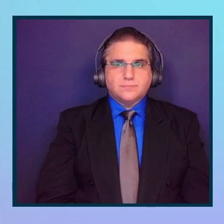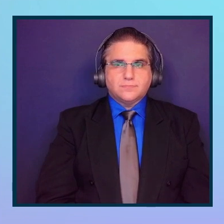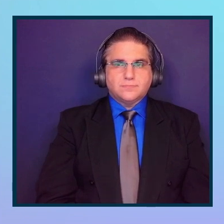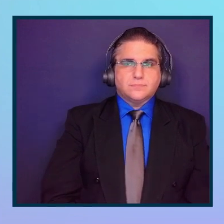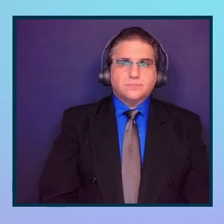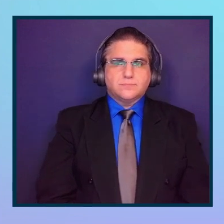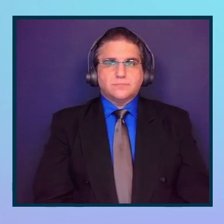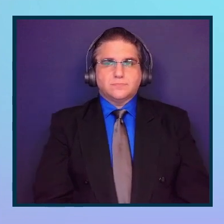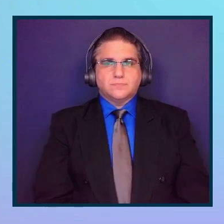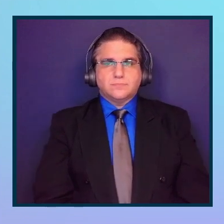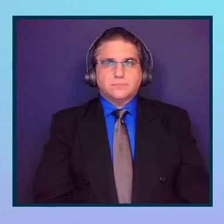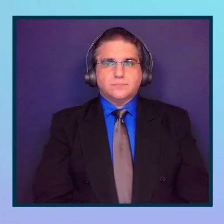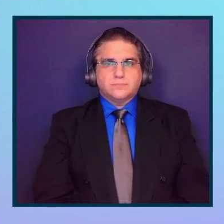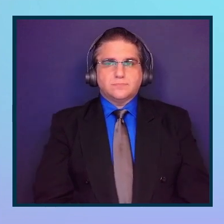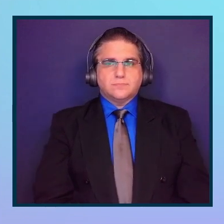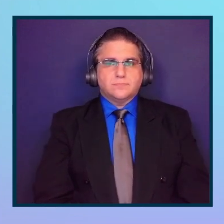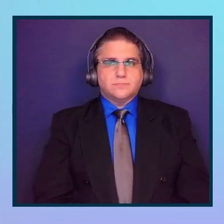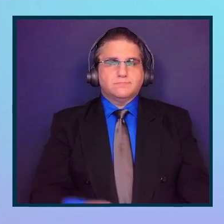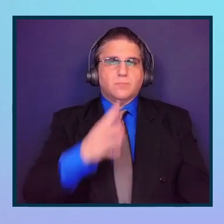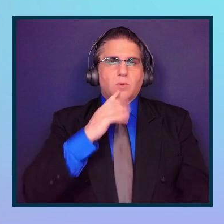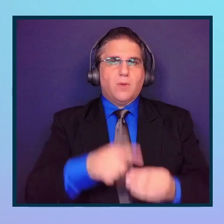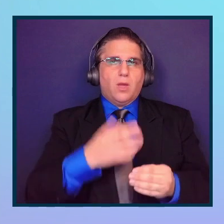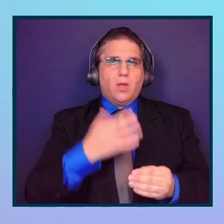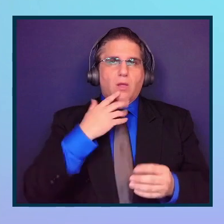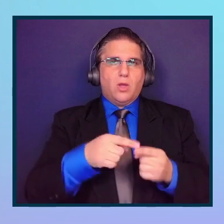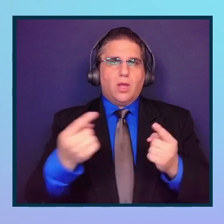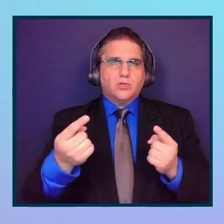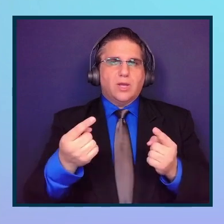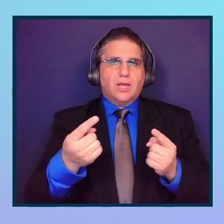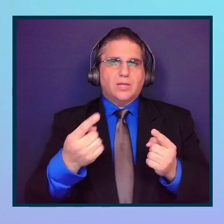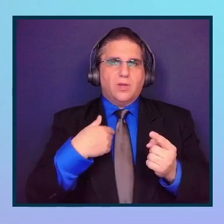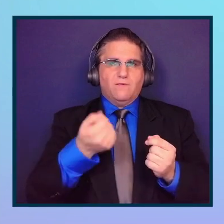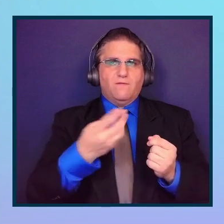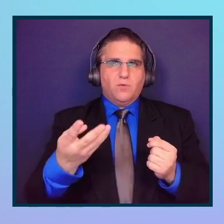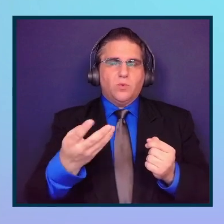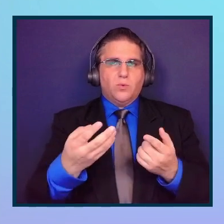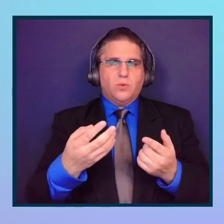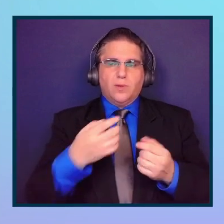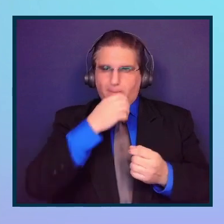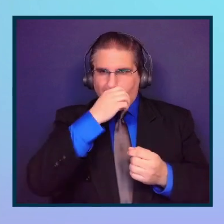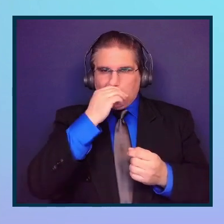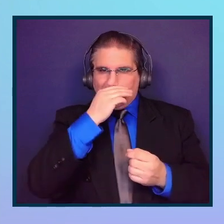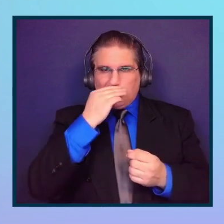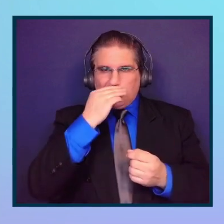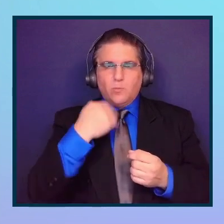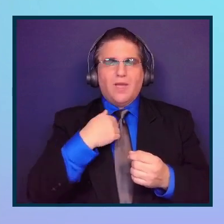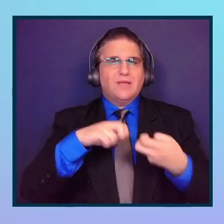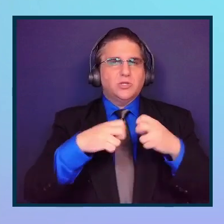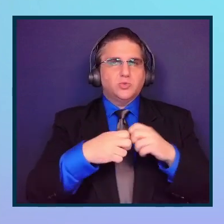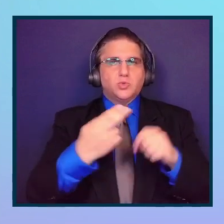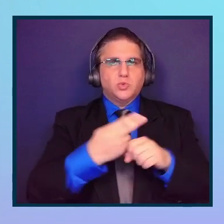this one is on color contrast. There's actually a couple on color contrast, so I'll go over both of those. We find issues using